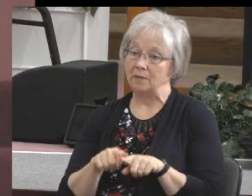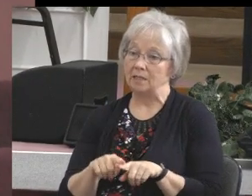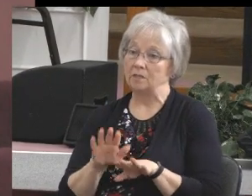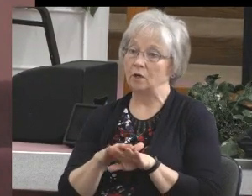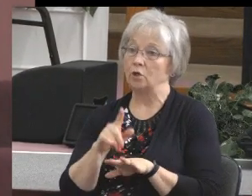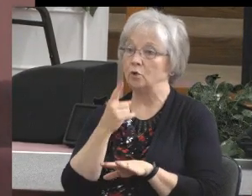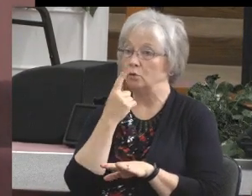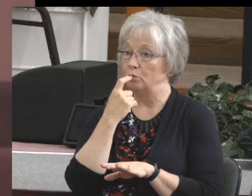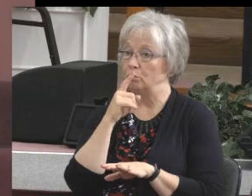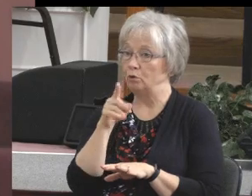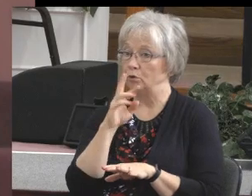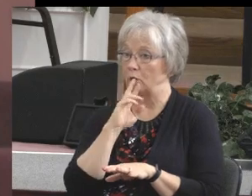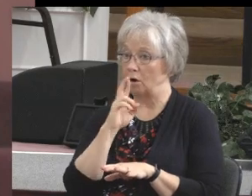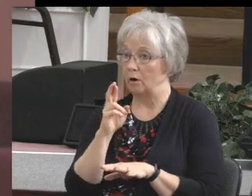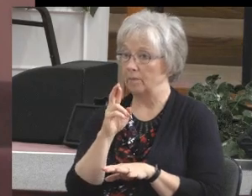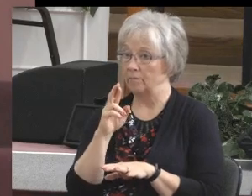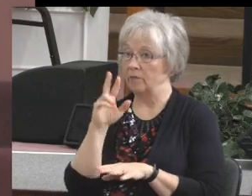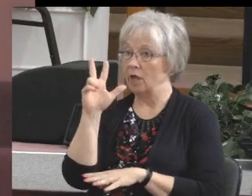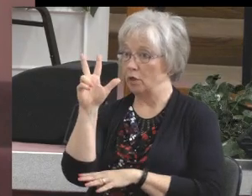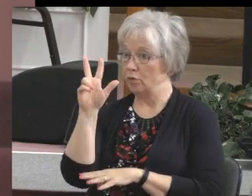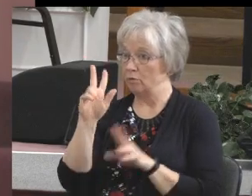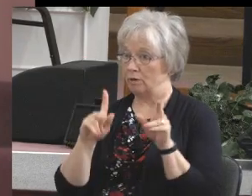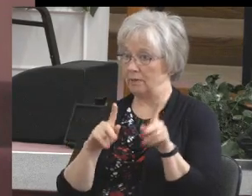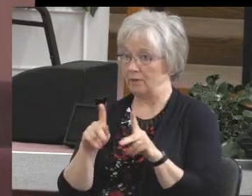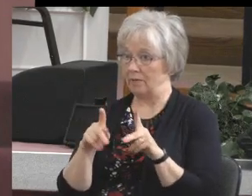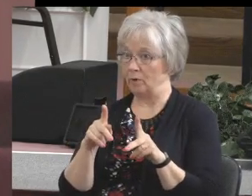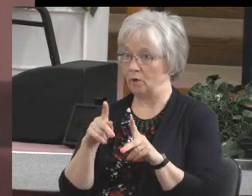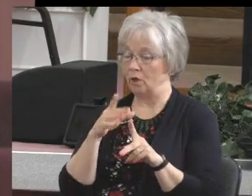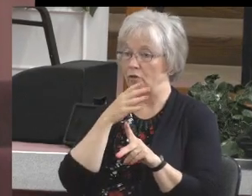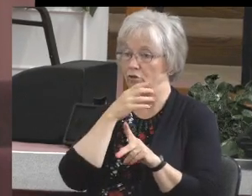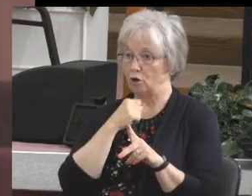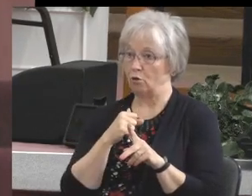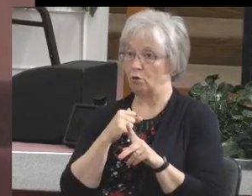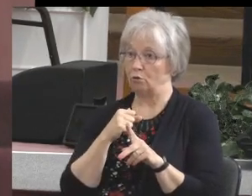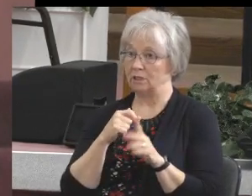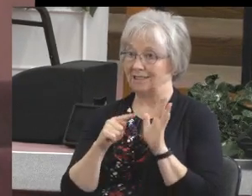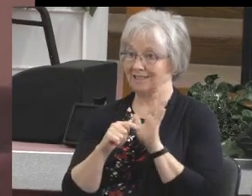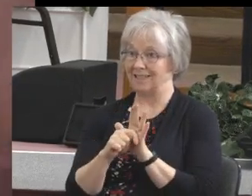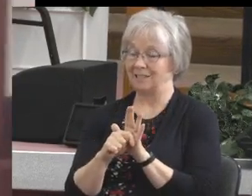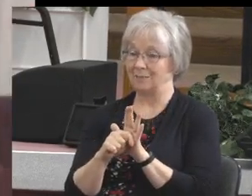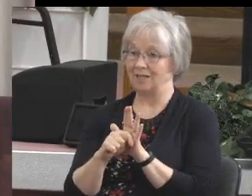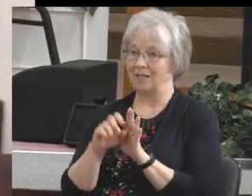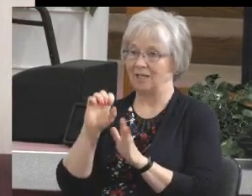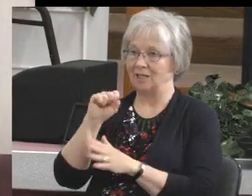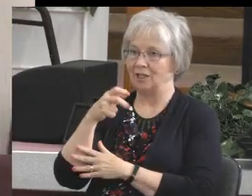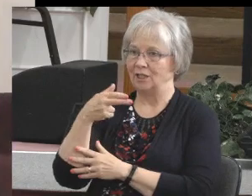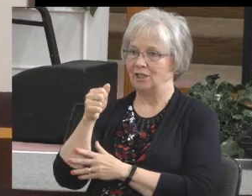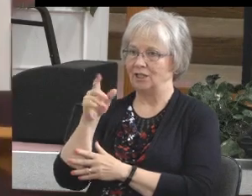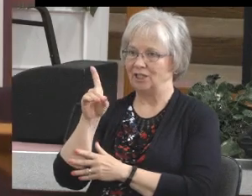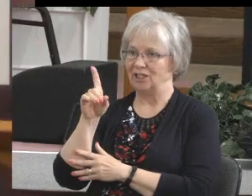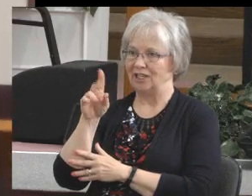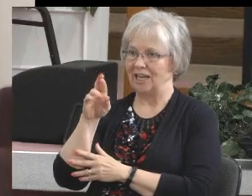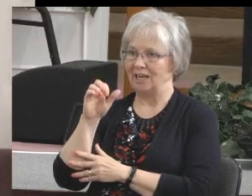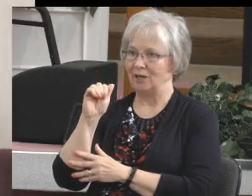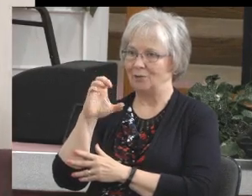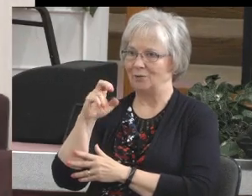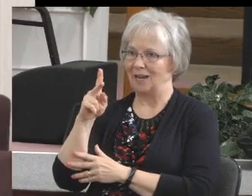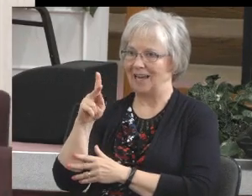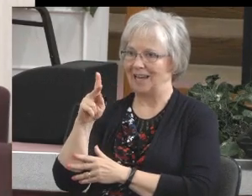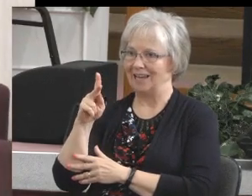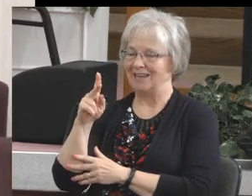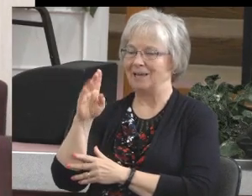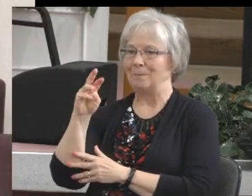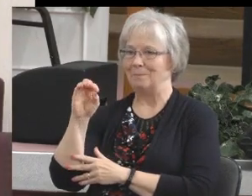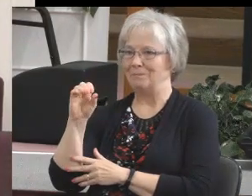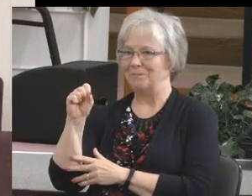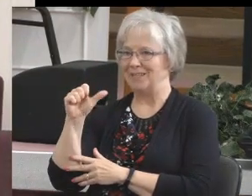I think of three individuals from the Old Testament out of the book of Daniel: Shadrach, Meshach, and Abednego.